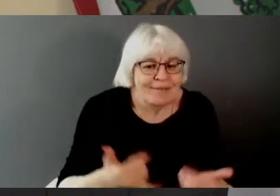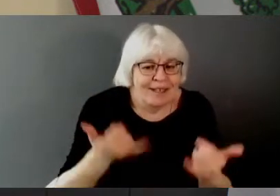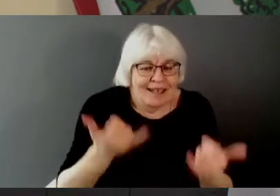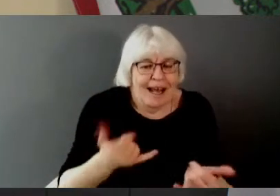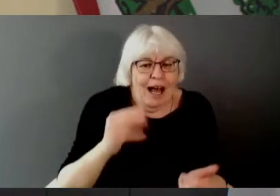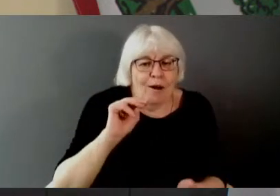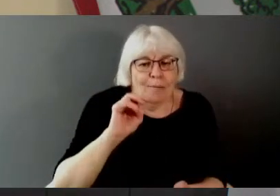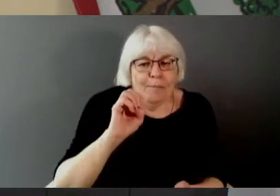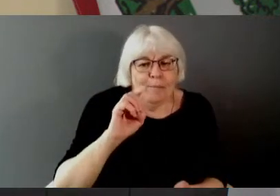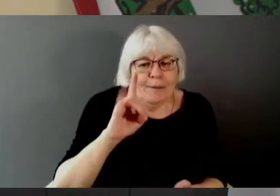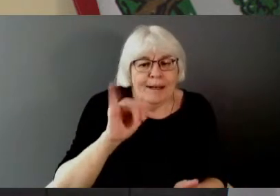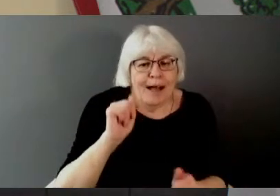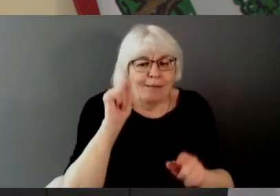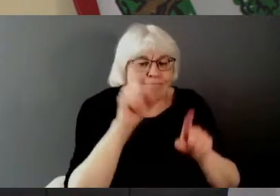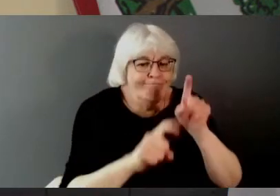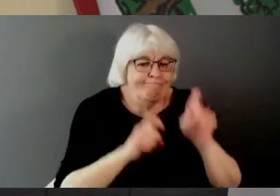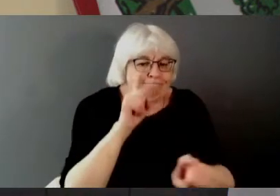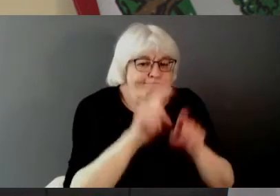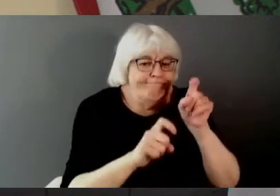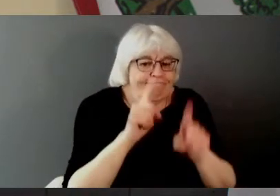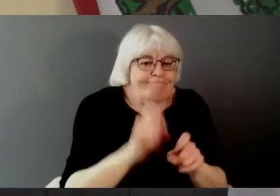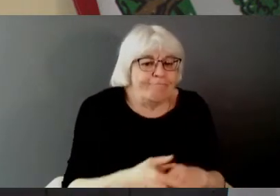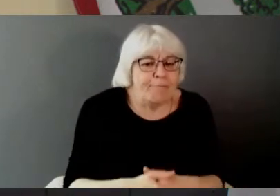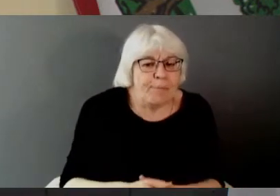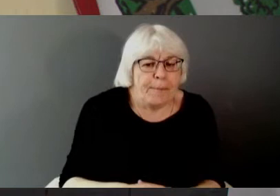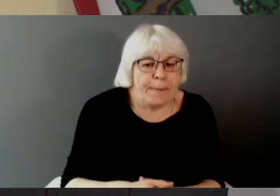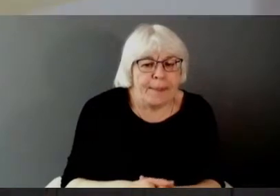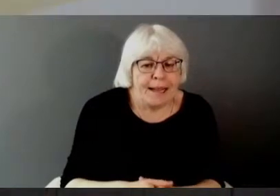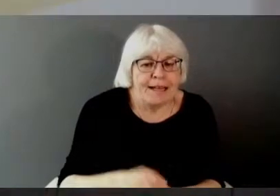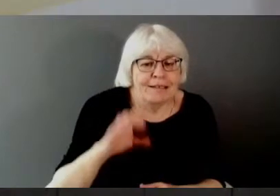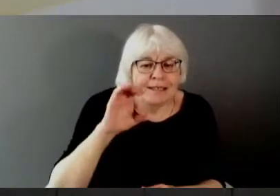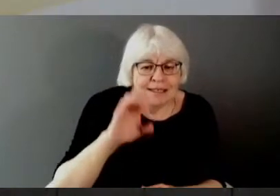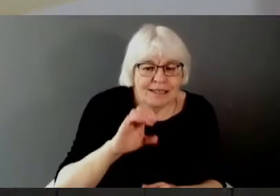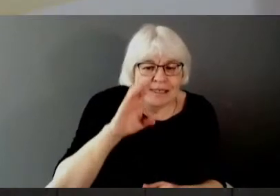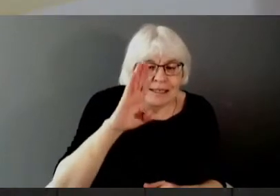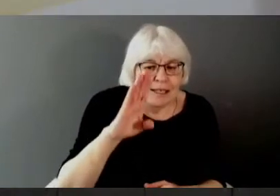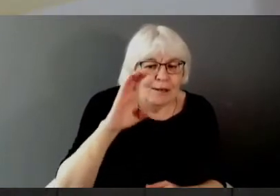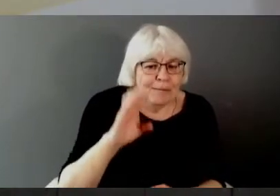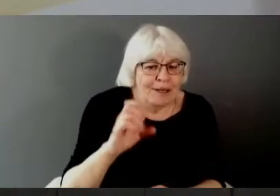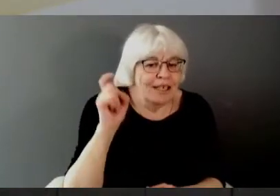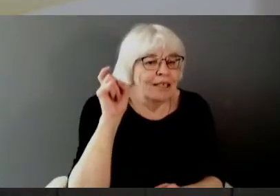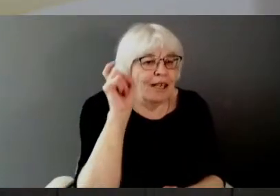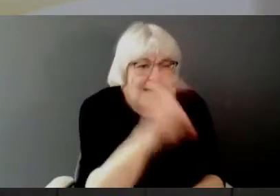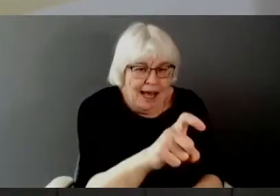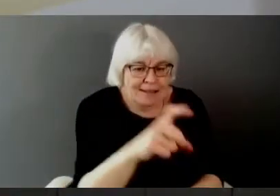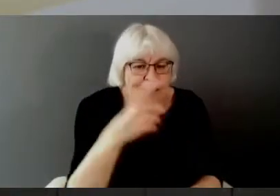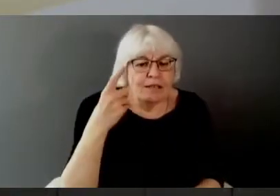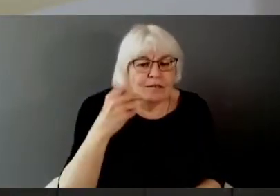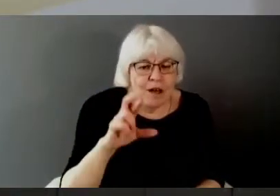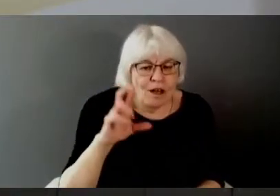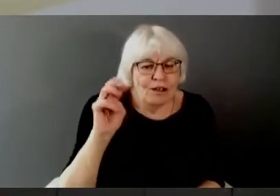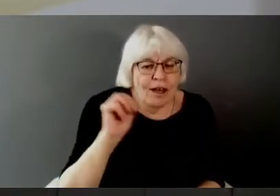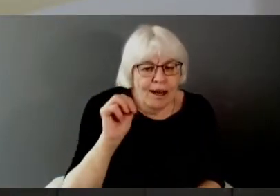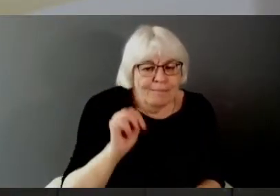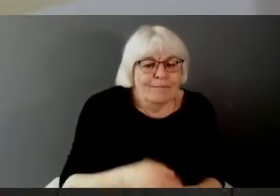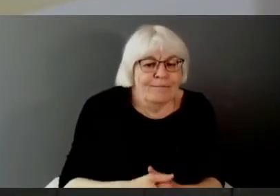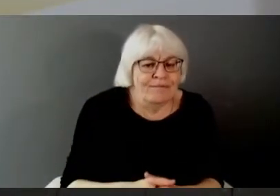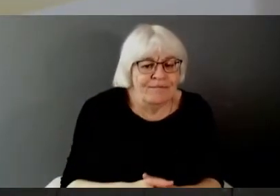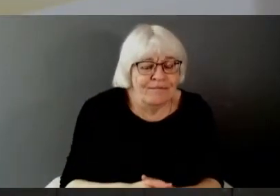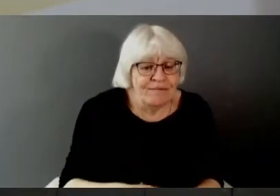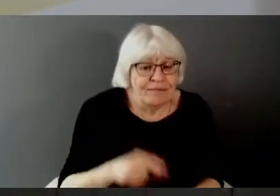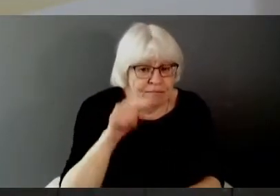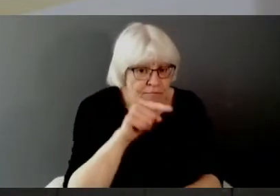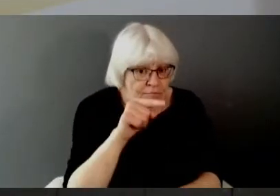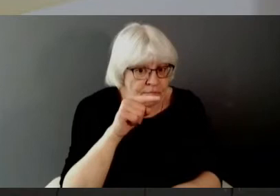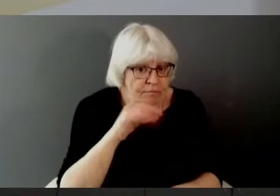to you all. I guess this question's for Dr. Morrison. We saw the federal government release of vaccine distribution numbers today, laying out how